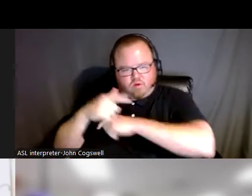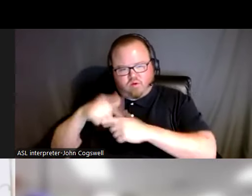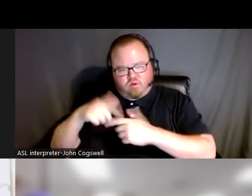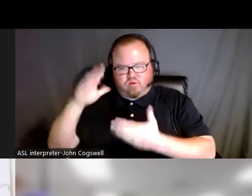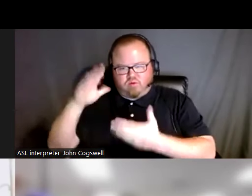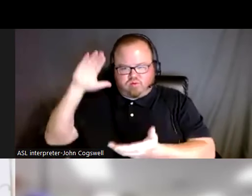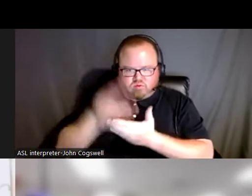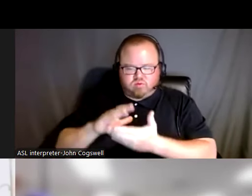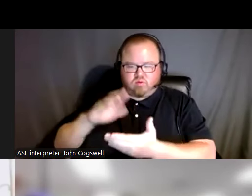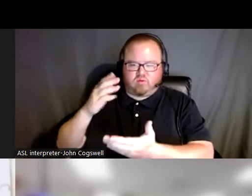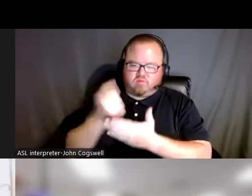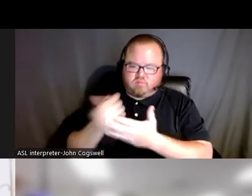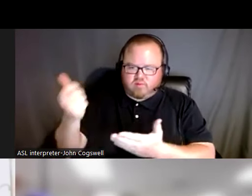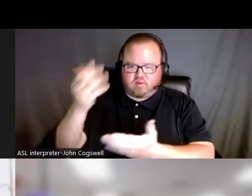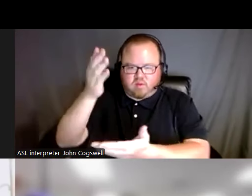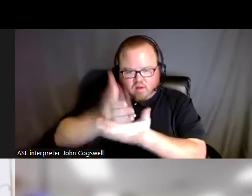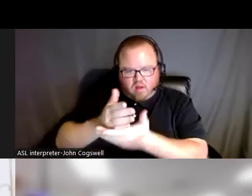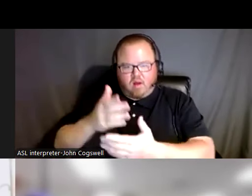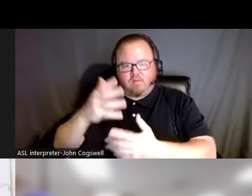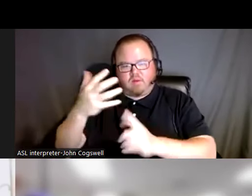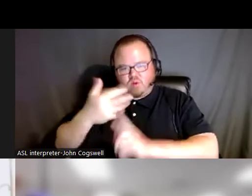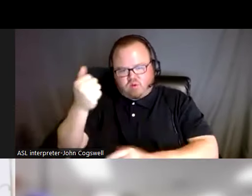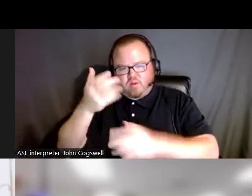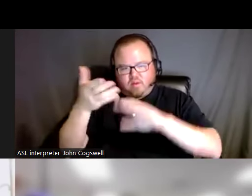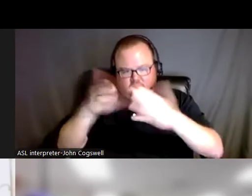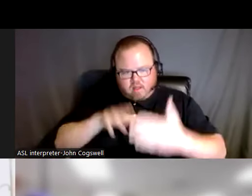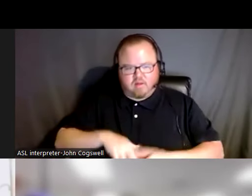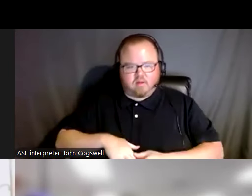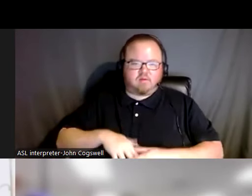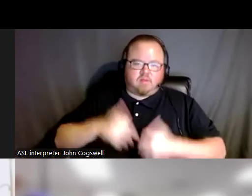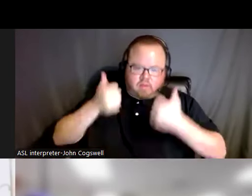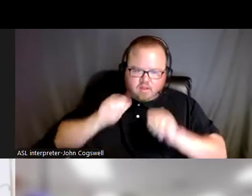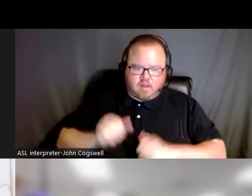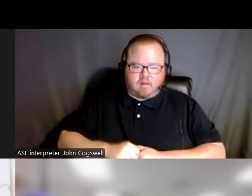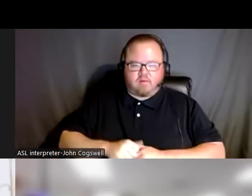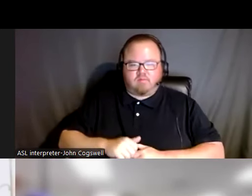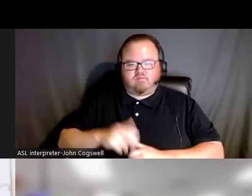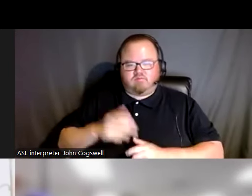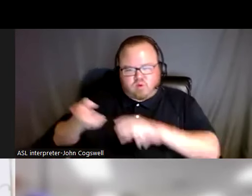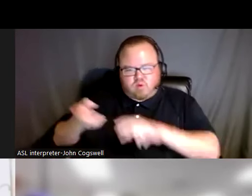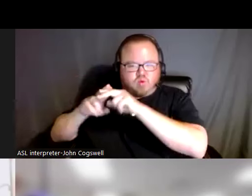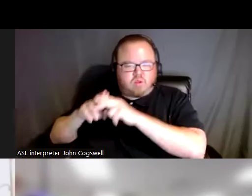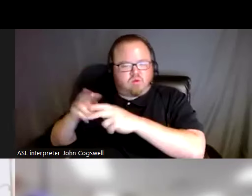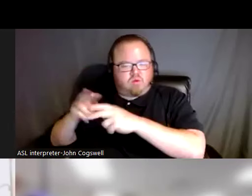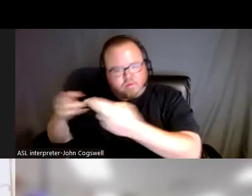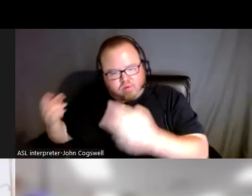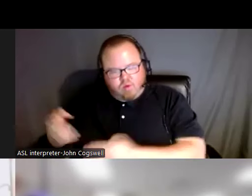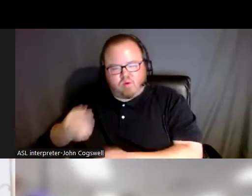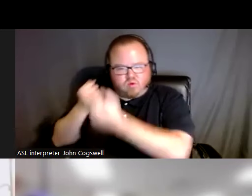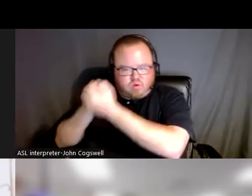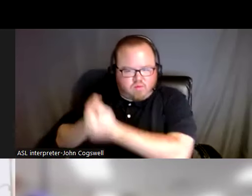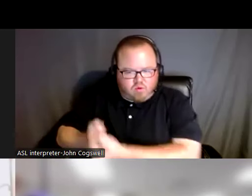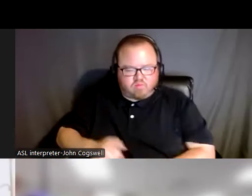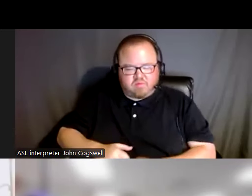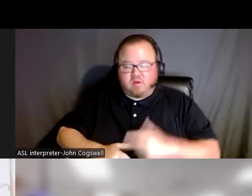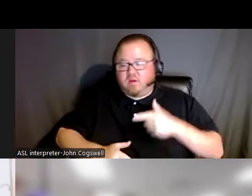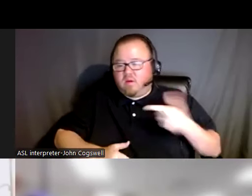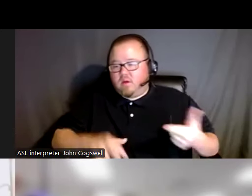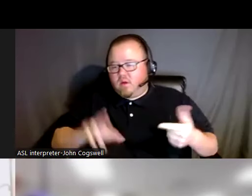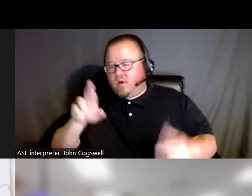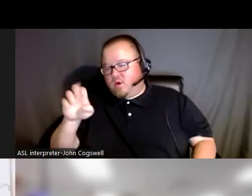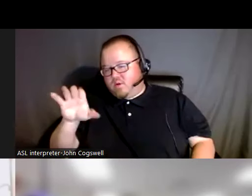and suicide attempts and increase resources and supports. And with that, I'm going to turn it back over to Rebecca to overview